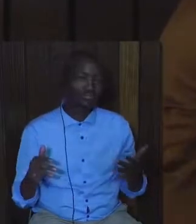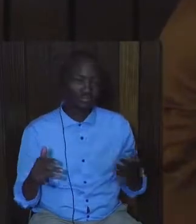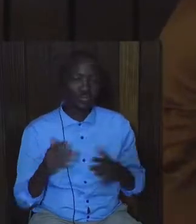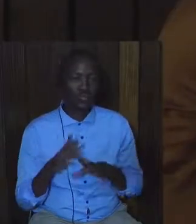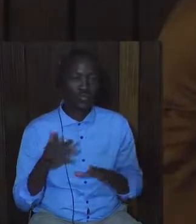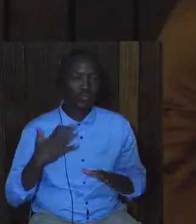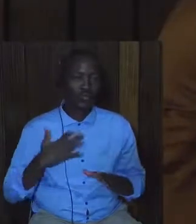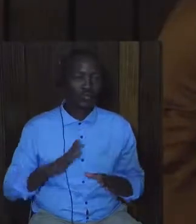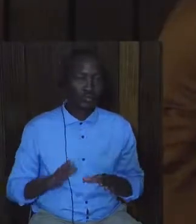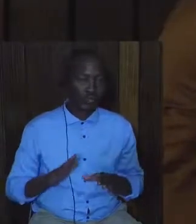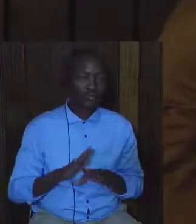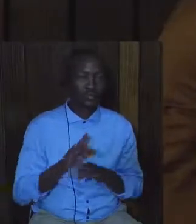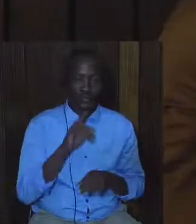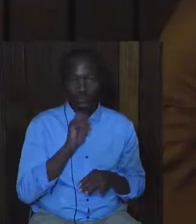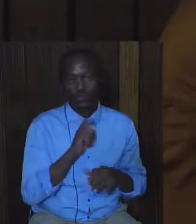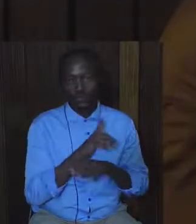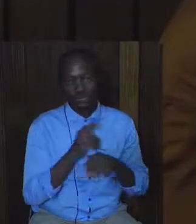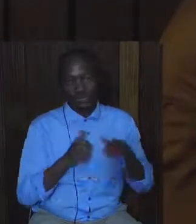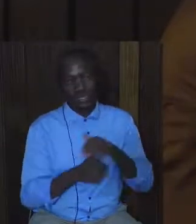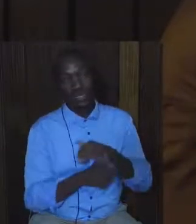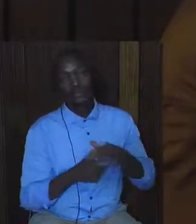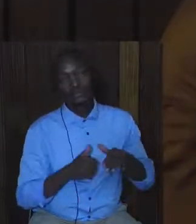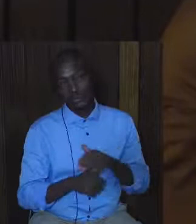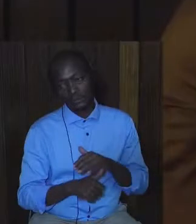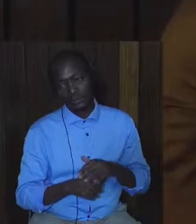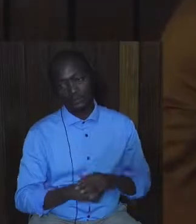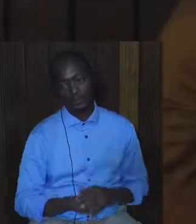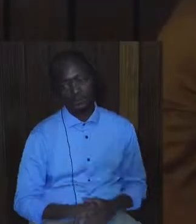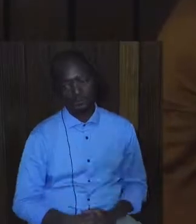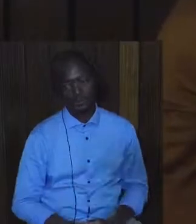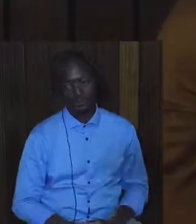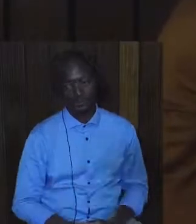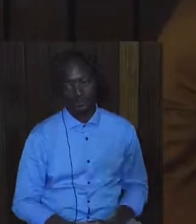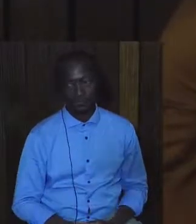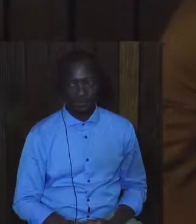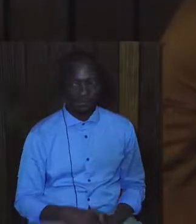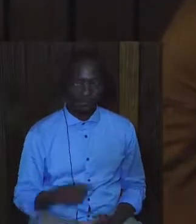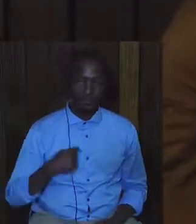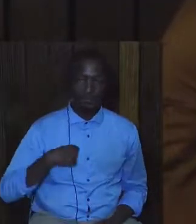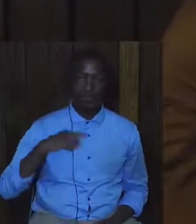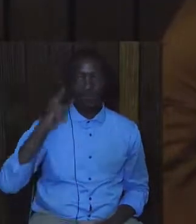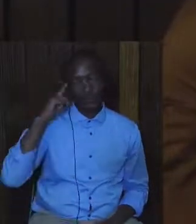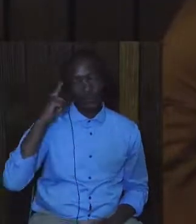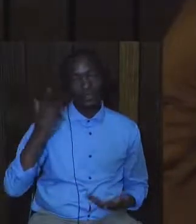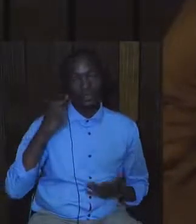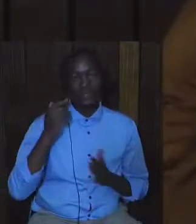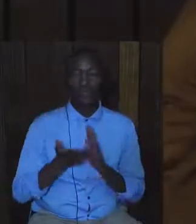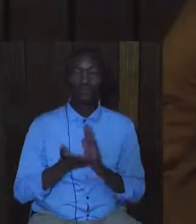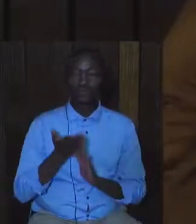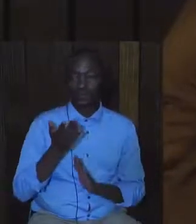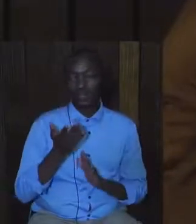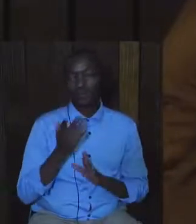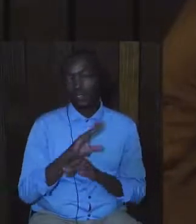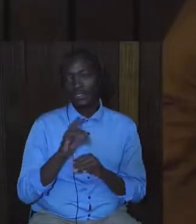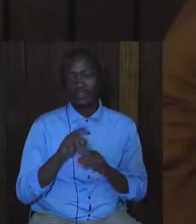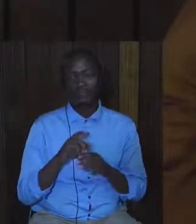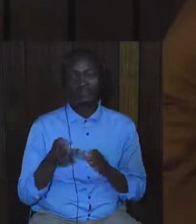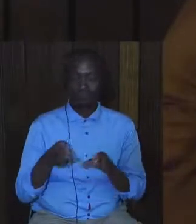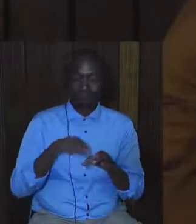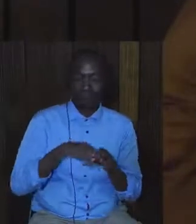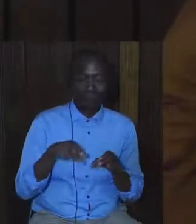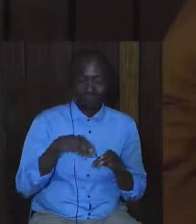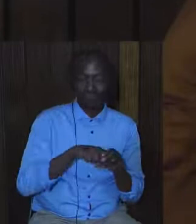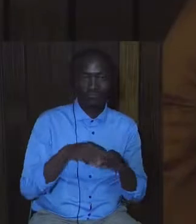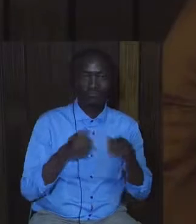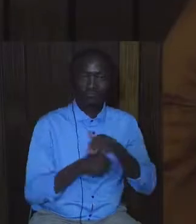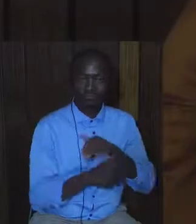want to use the Gautrain. We think that it will increase ridership, but Jay, we're also very practical about this.